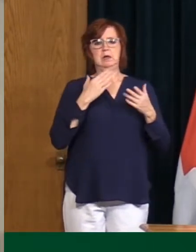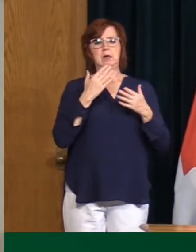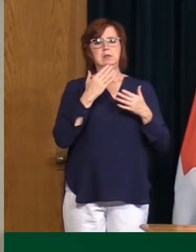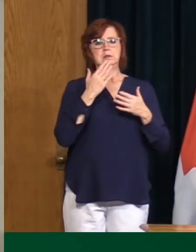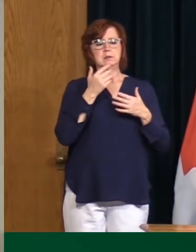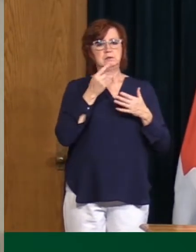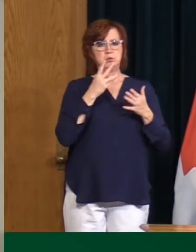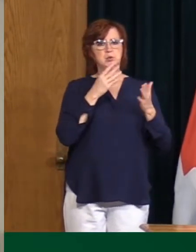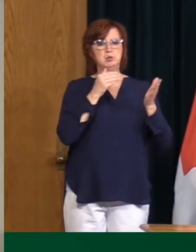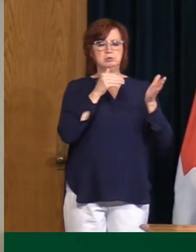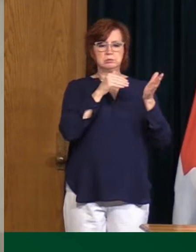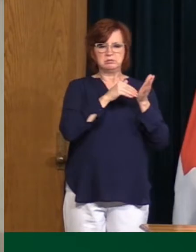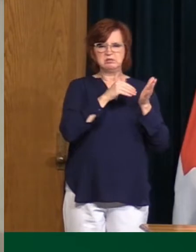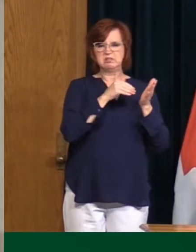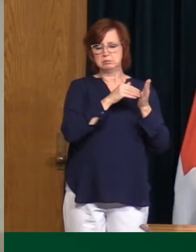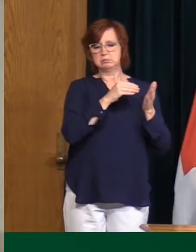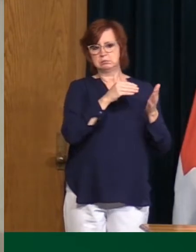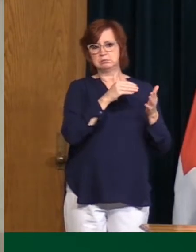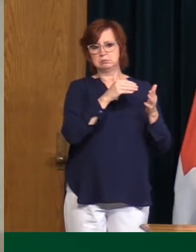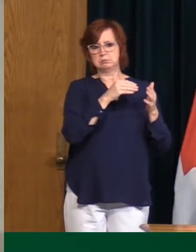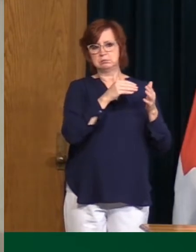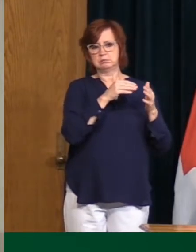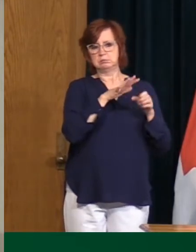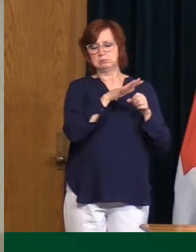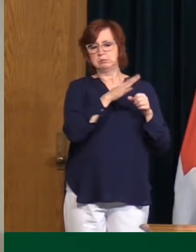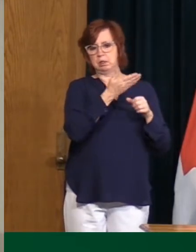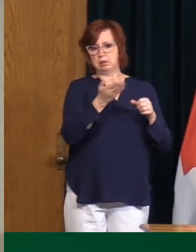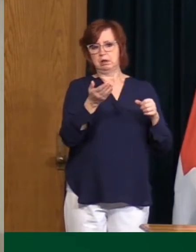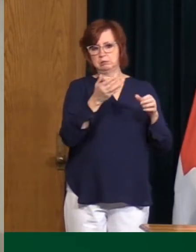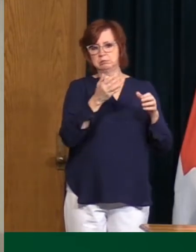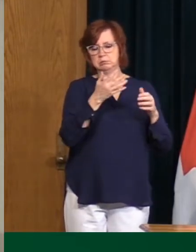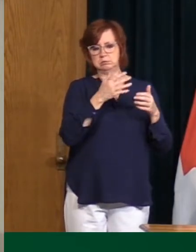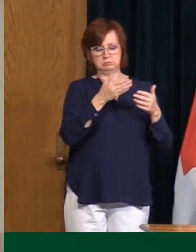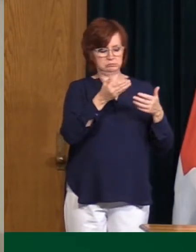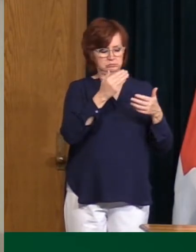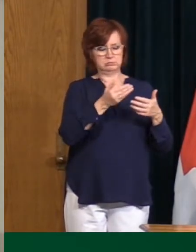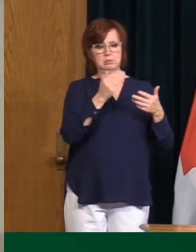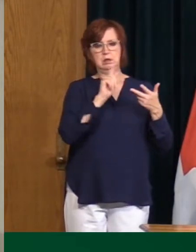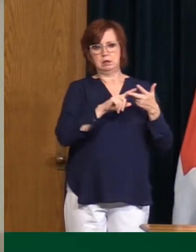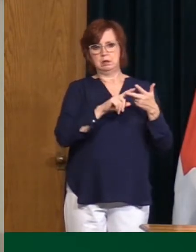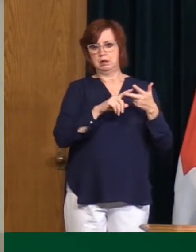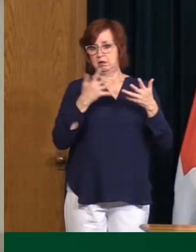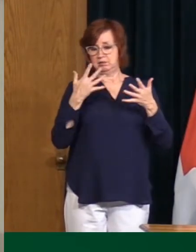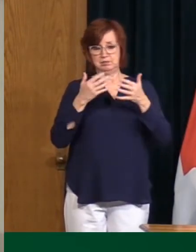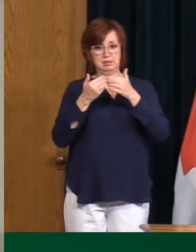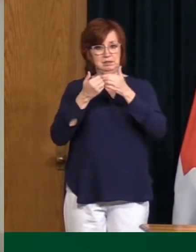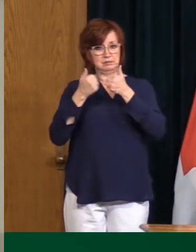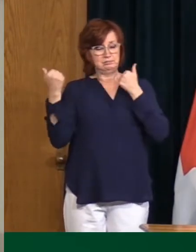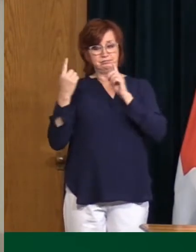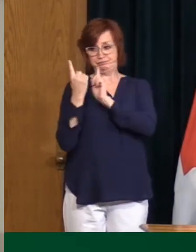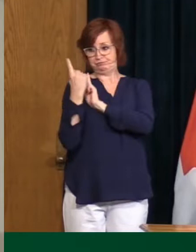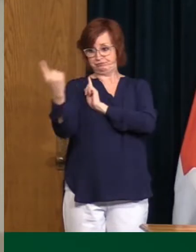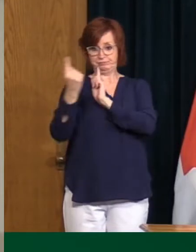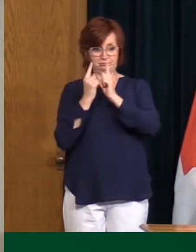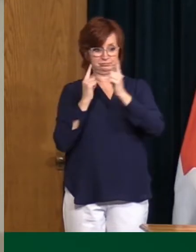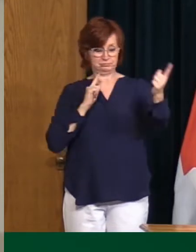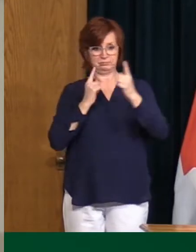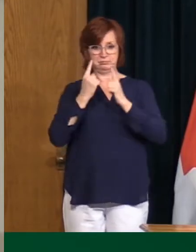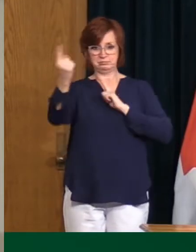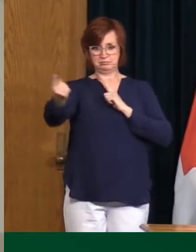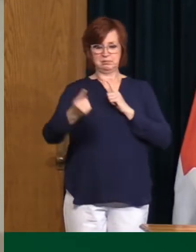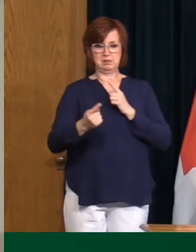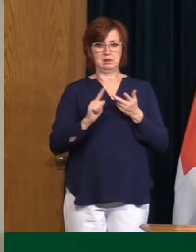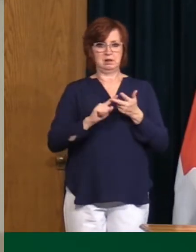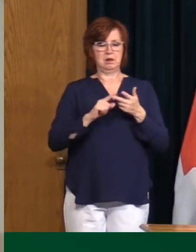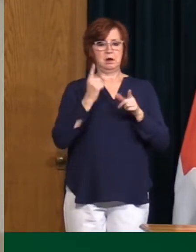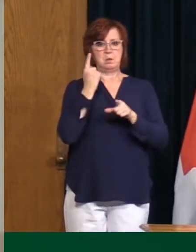the protocols are followed around physical distancing, use of other PPE as required, you get very little